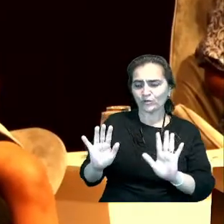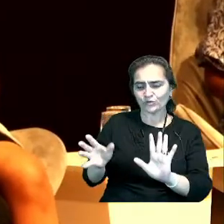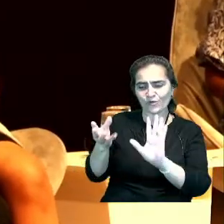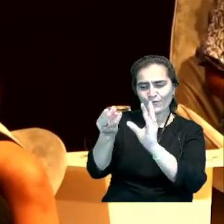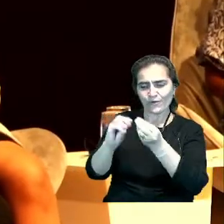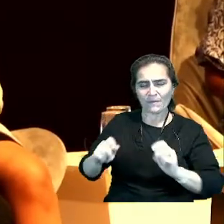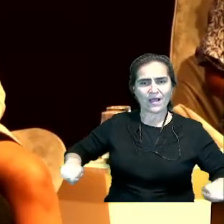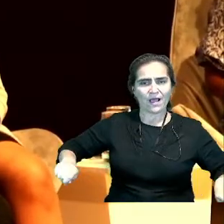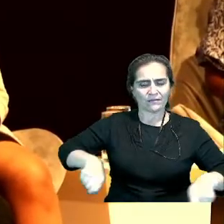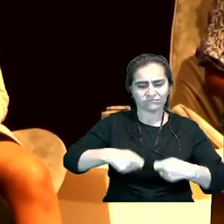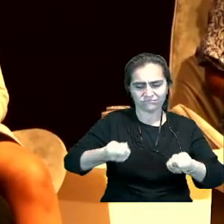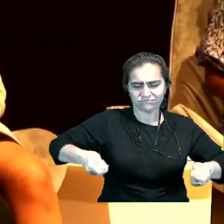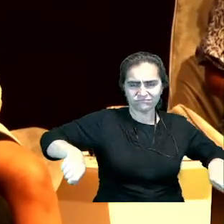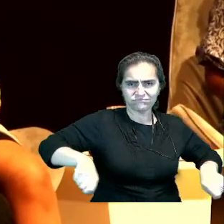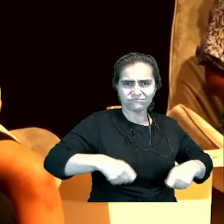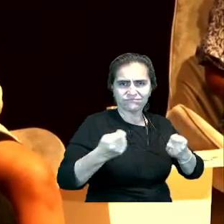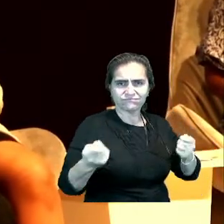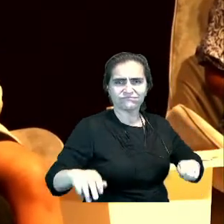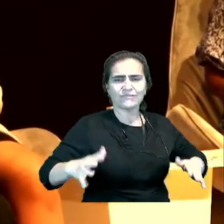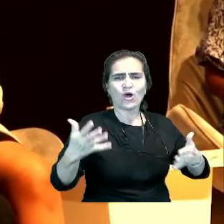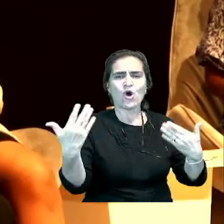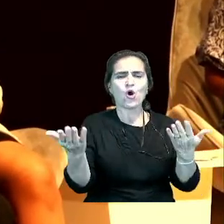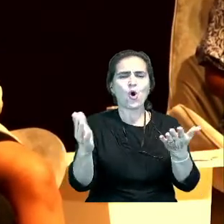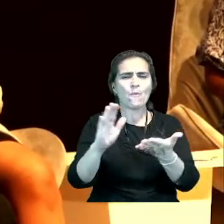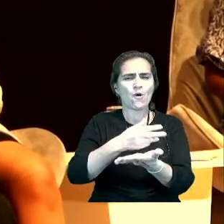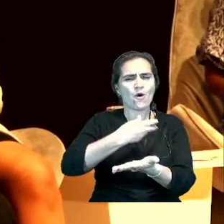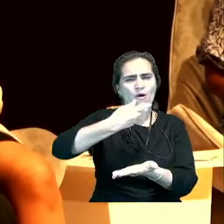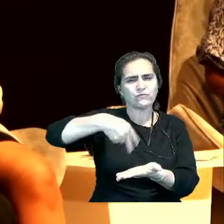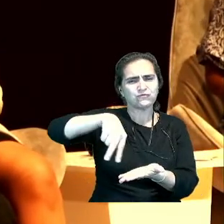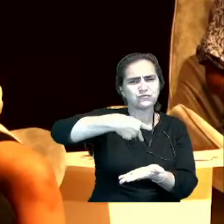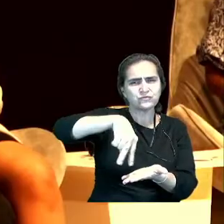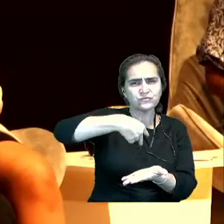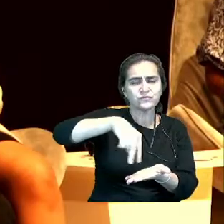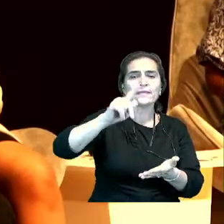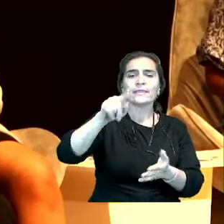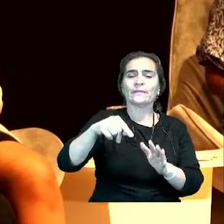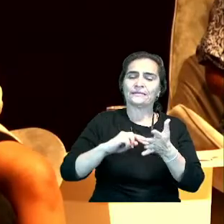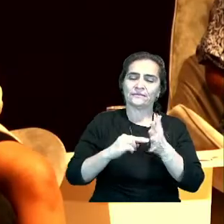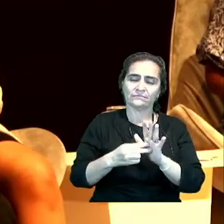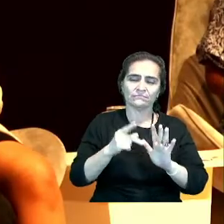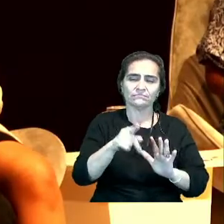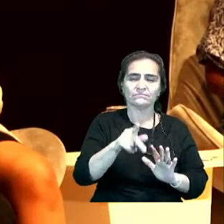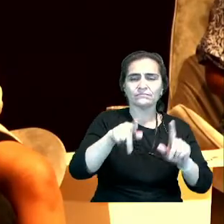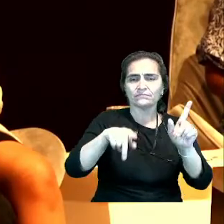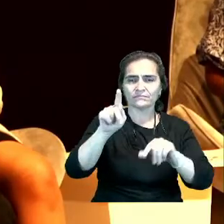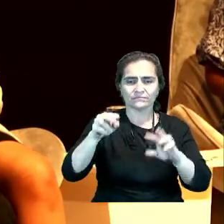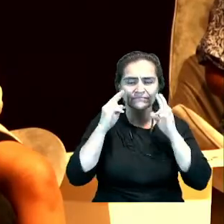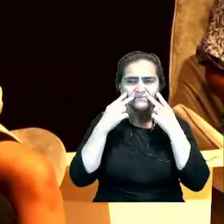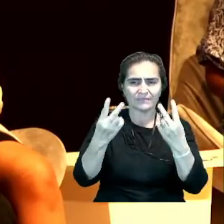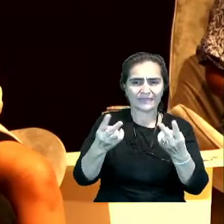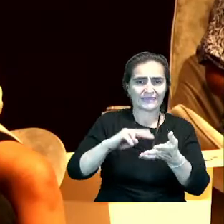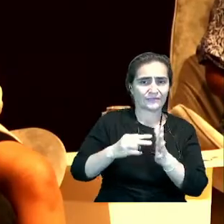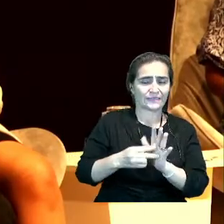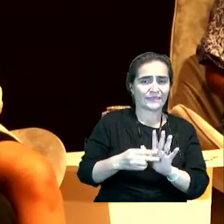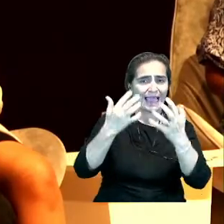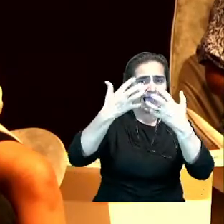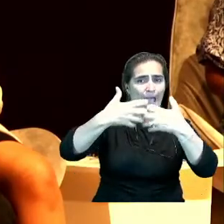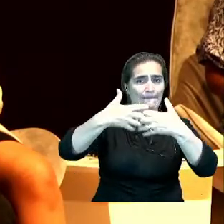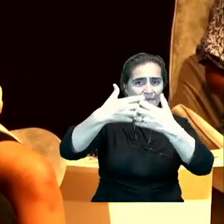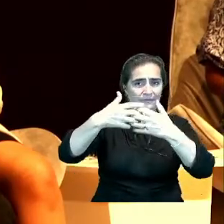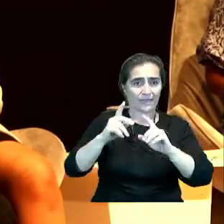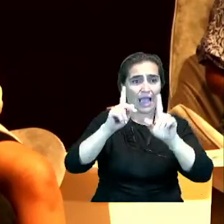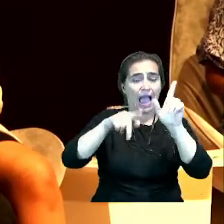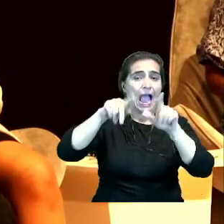how we dance and the history of our music, we also portrayed the aesthetics that have become